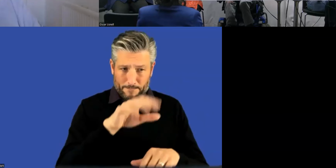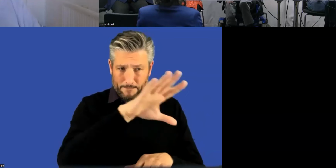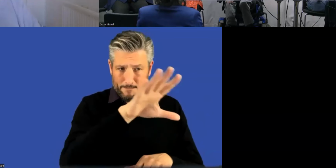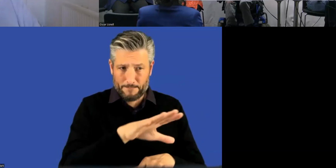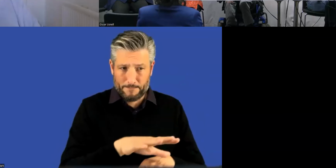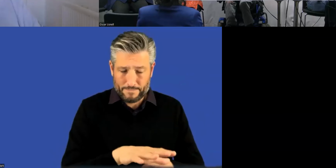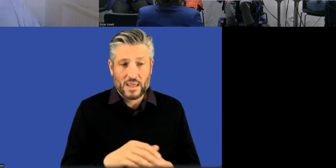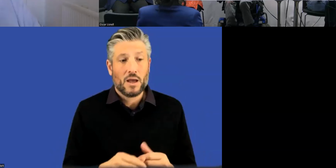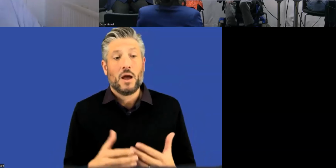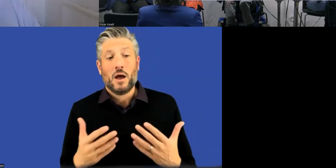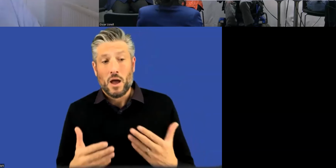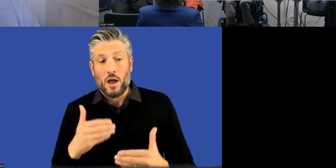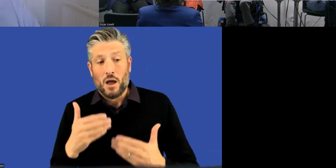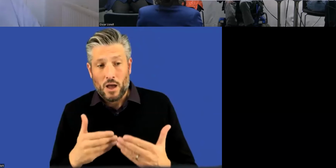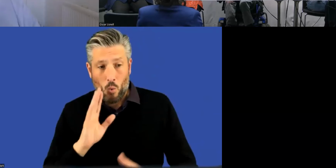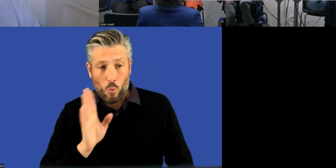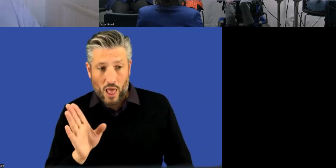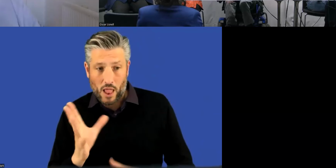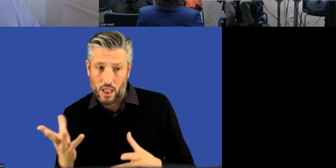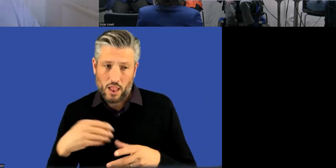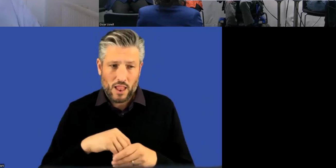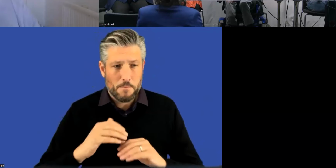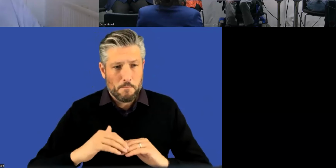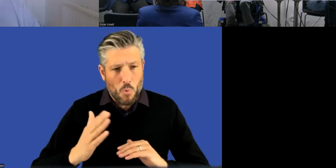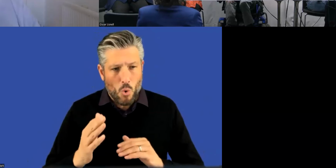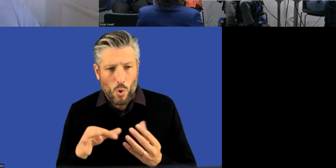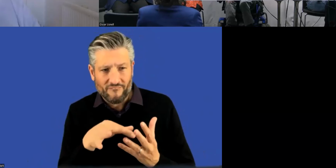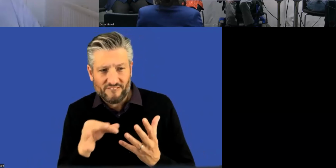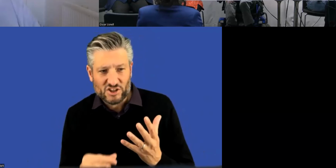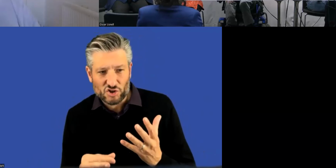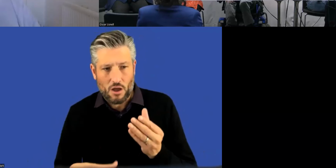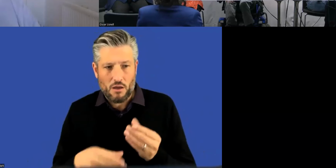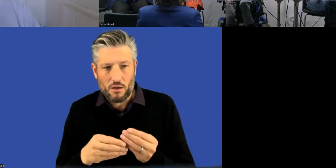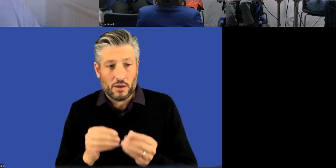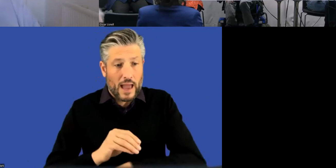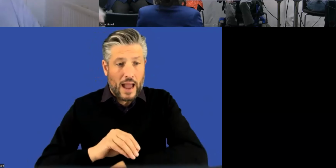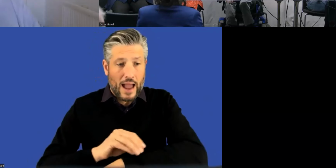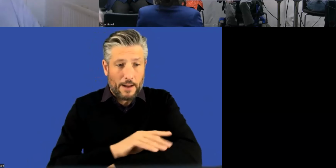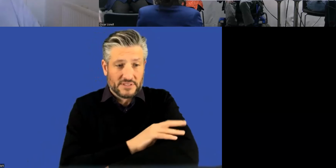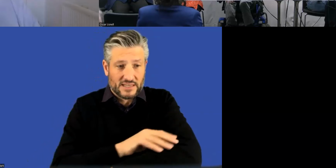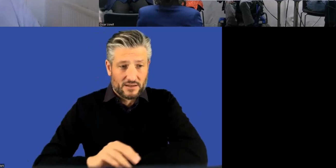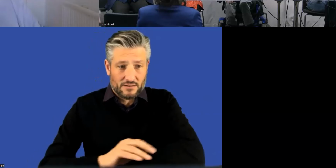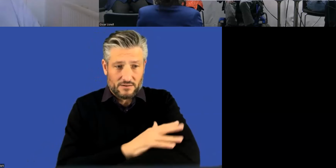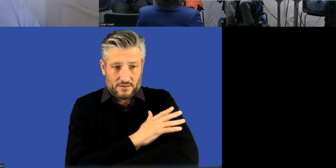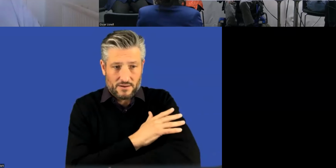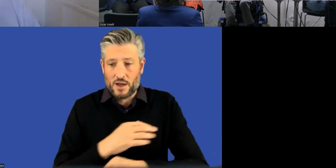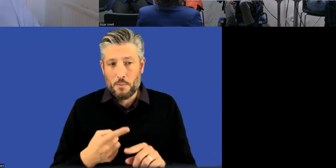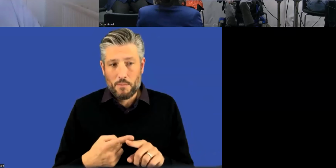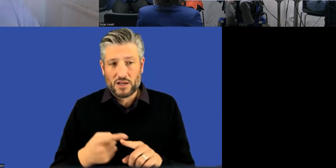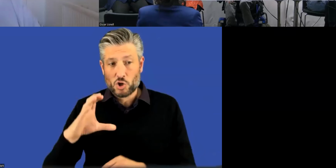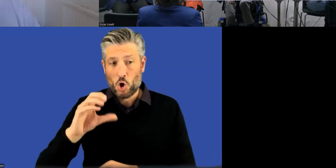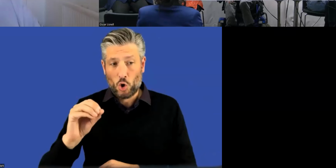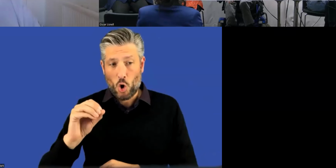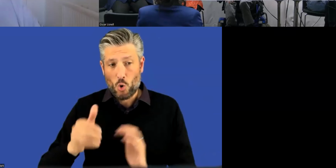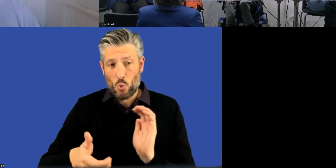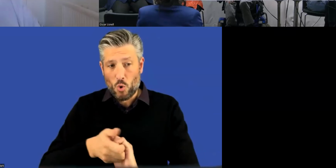haptics, and co-creativity, and also, just as Nigel said, working with the experience, because when we